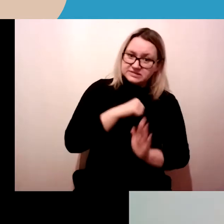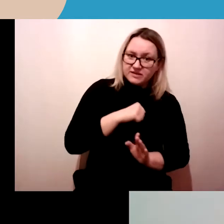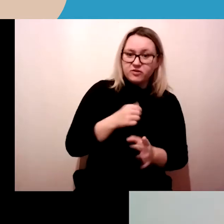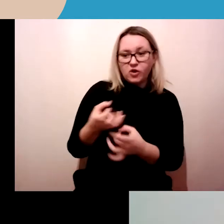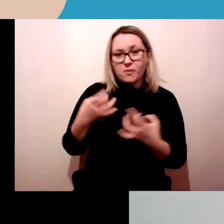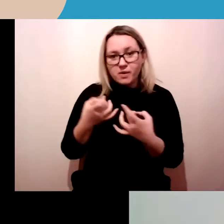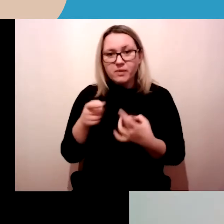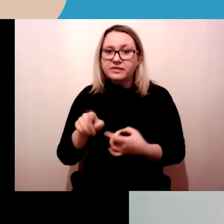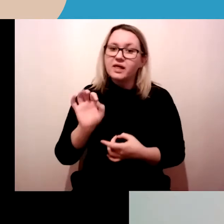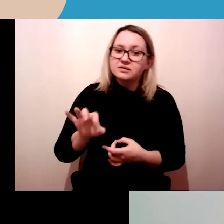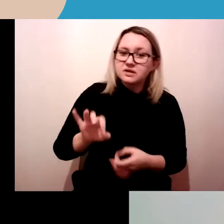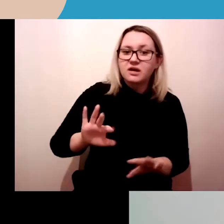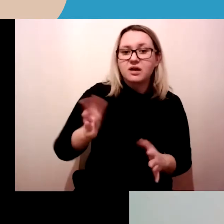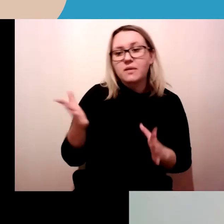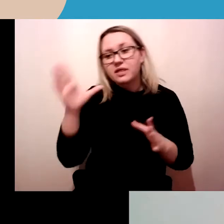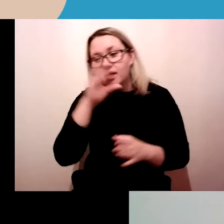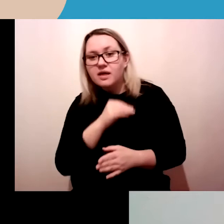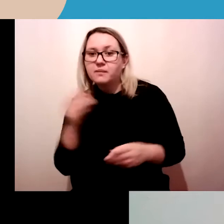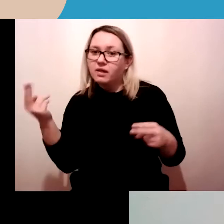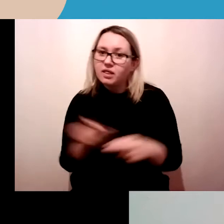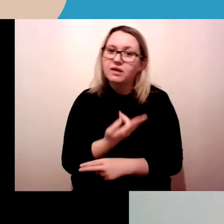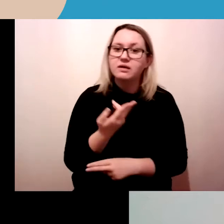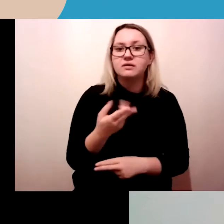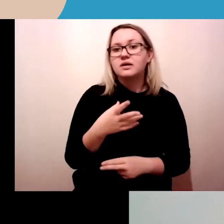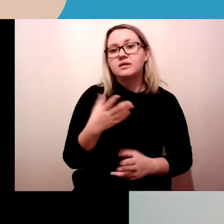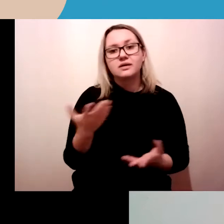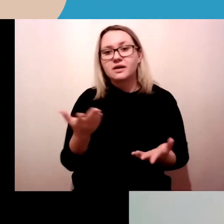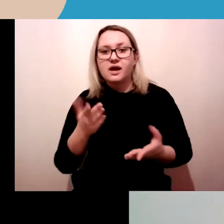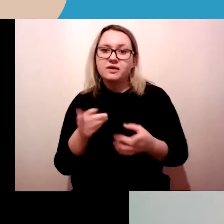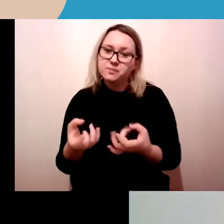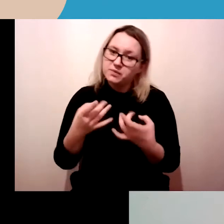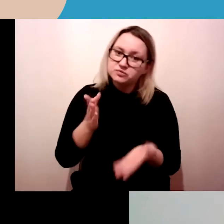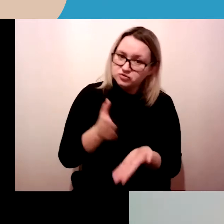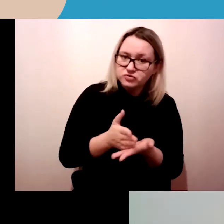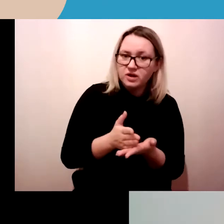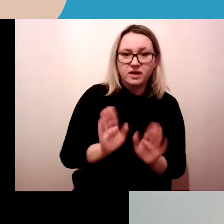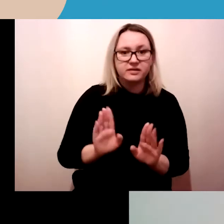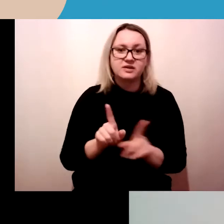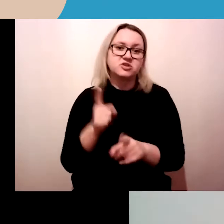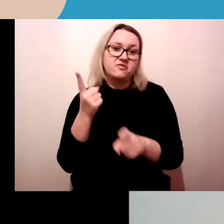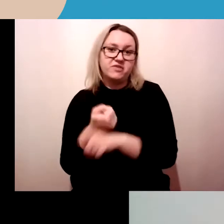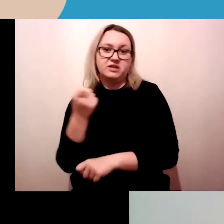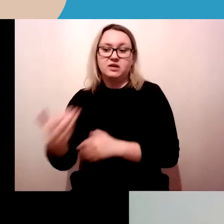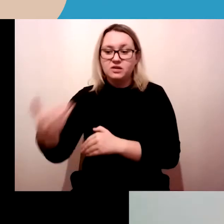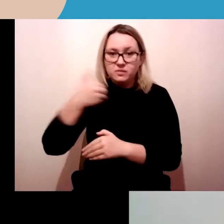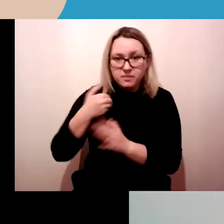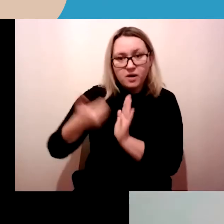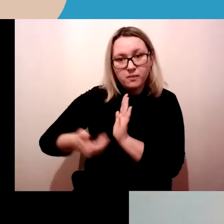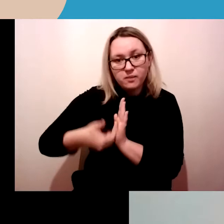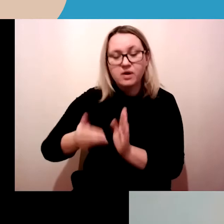whether those children who have called the platform volunteers comes back